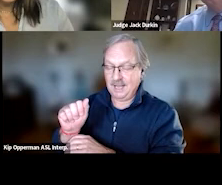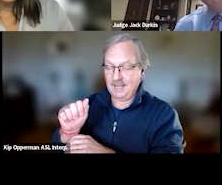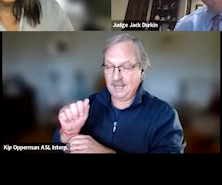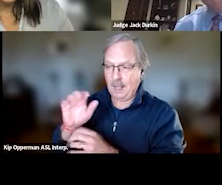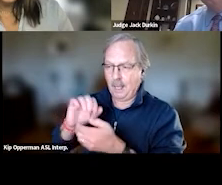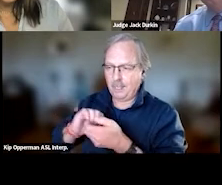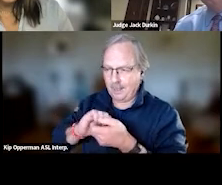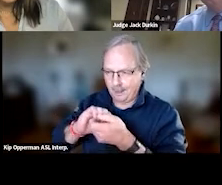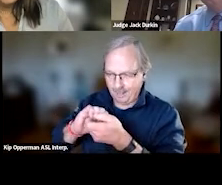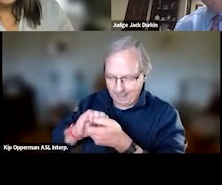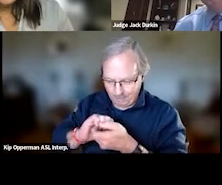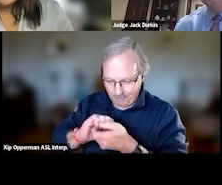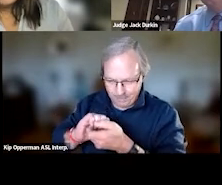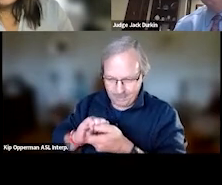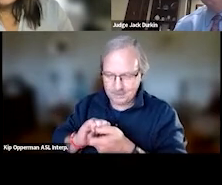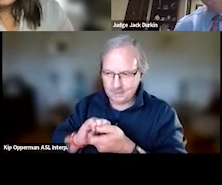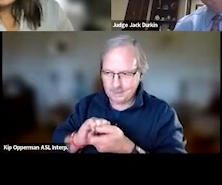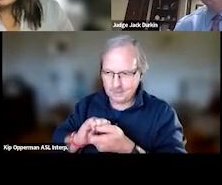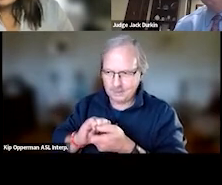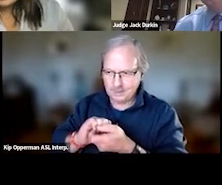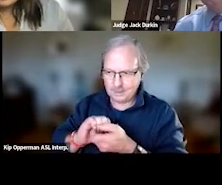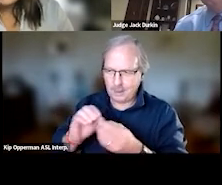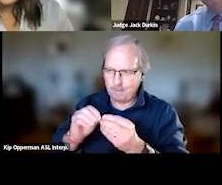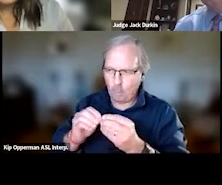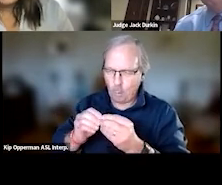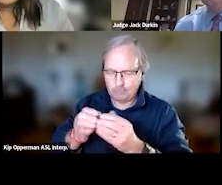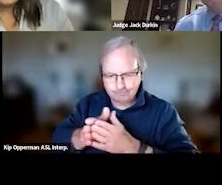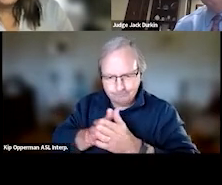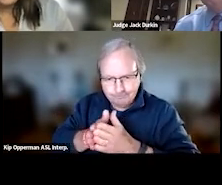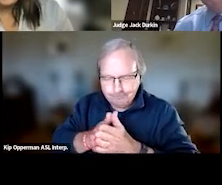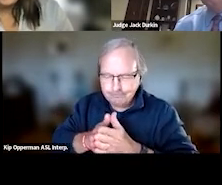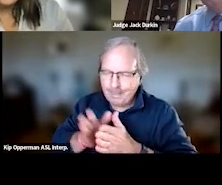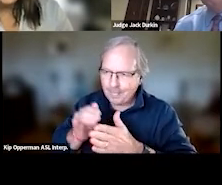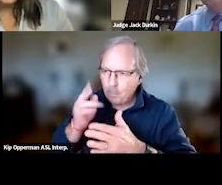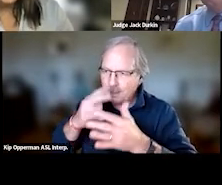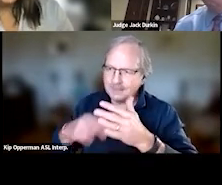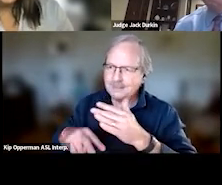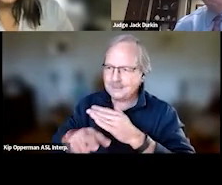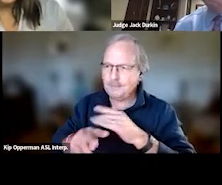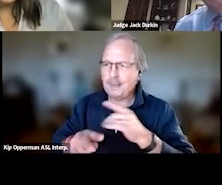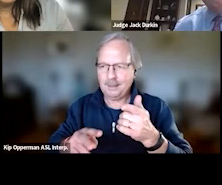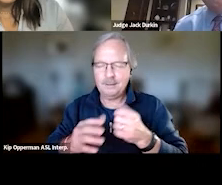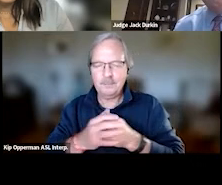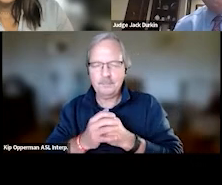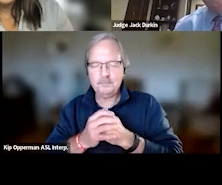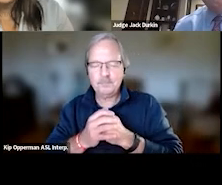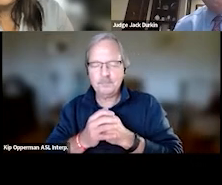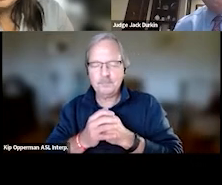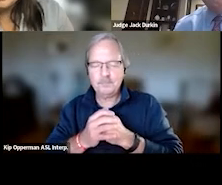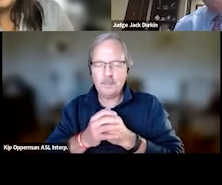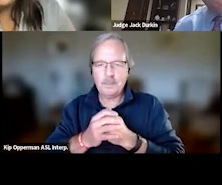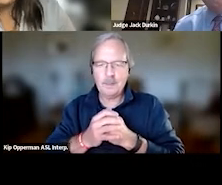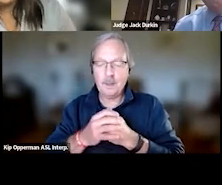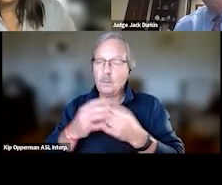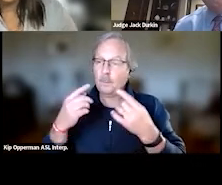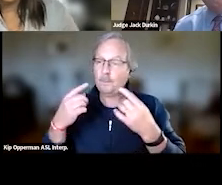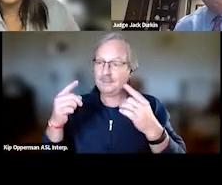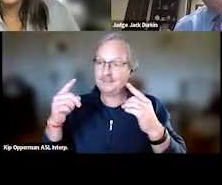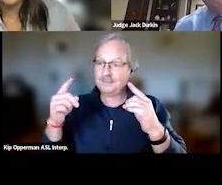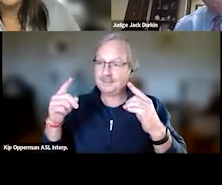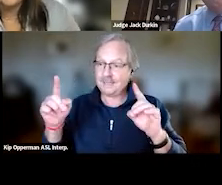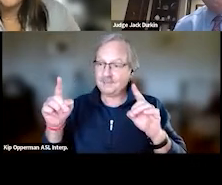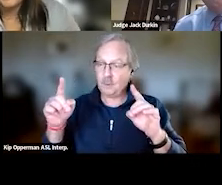collaboration is far more robust than anticipated, and really is, you know, we've been successful in